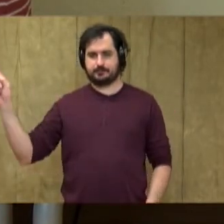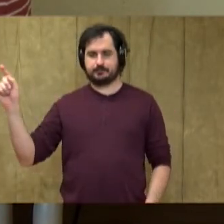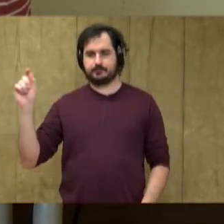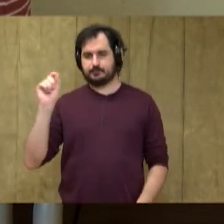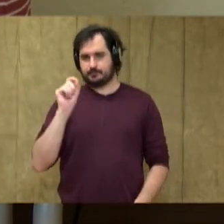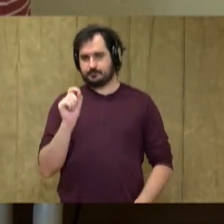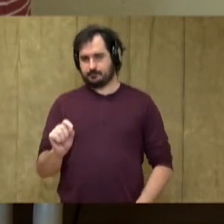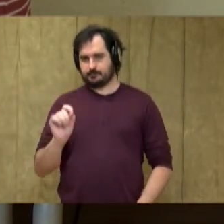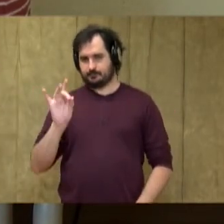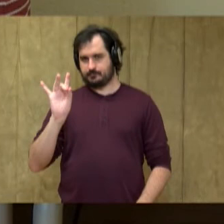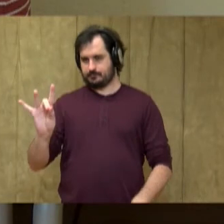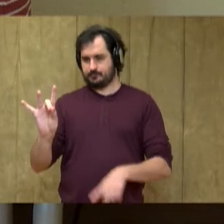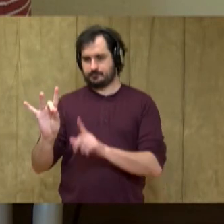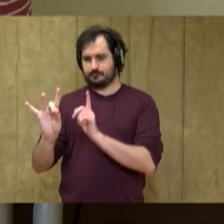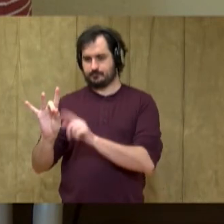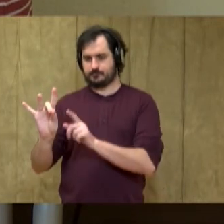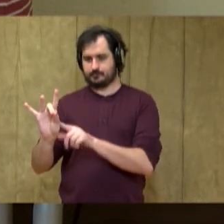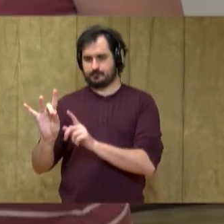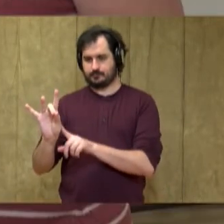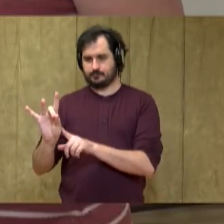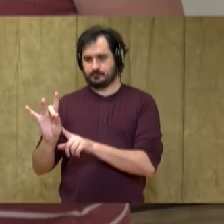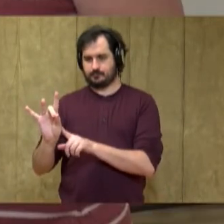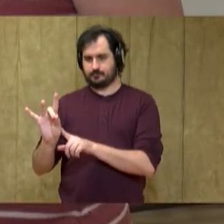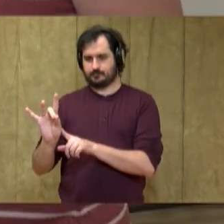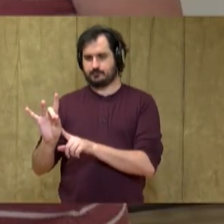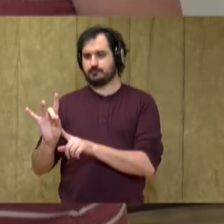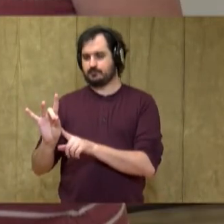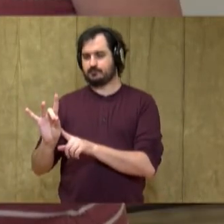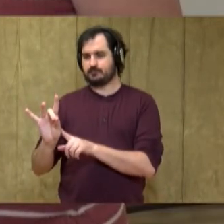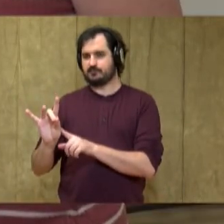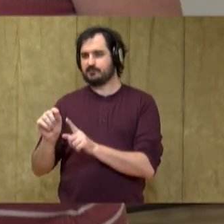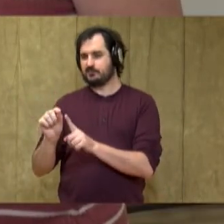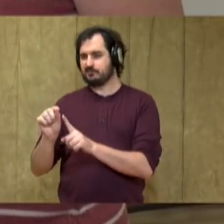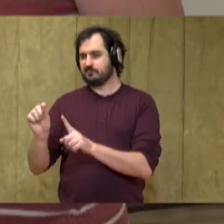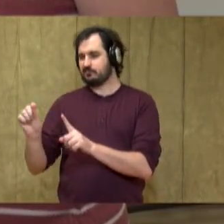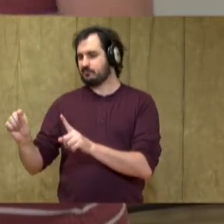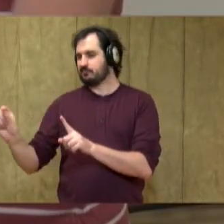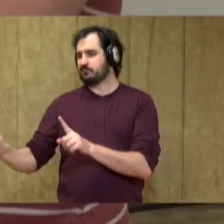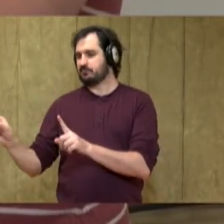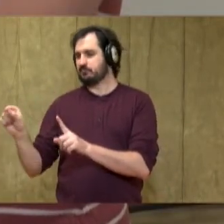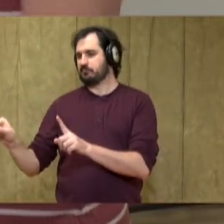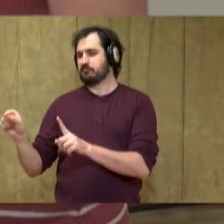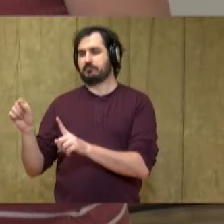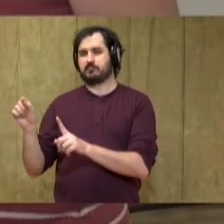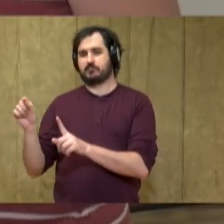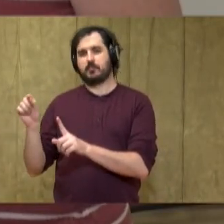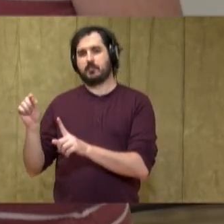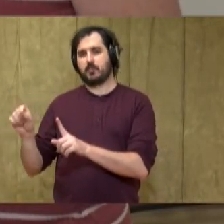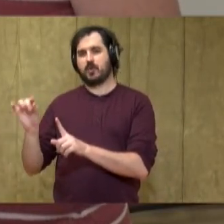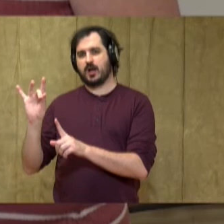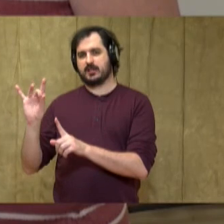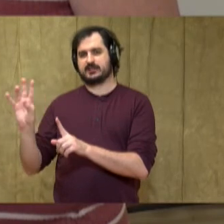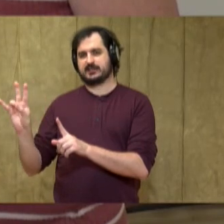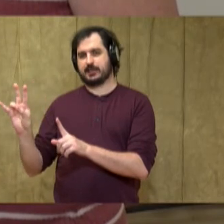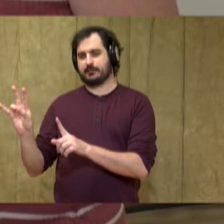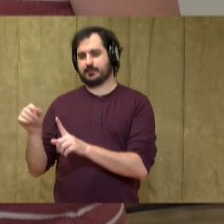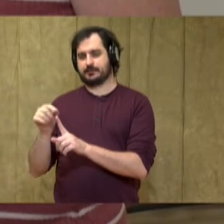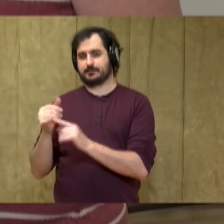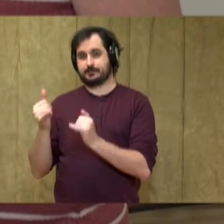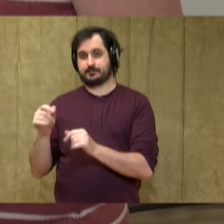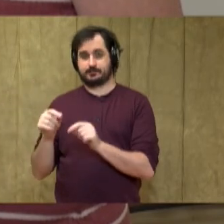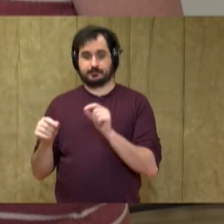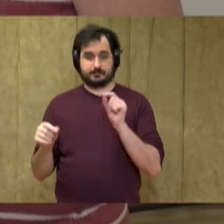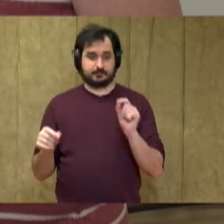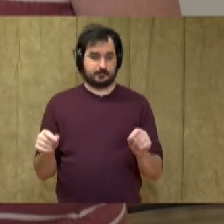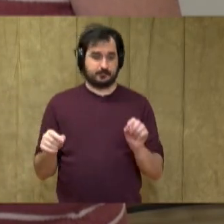find 7 hundredths would be 7 jumps, about right here, 87 hundredths. Then to compare it to